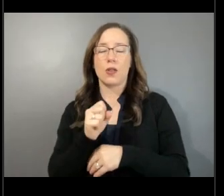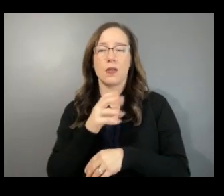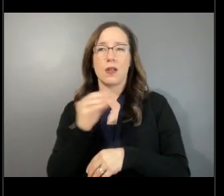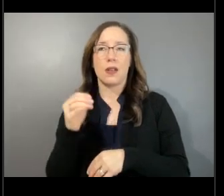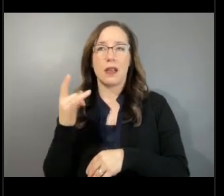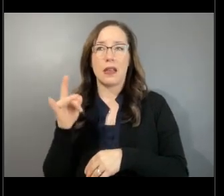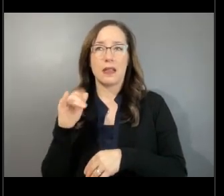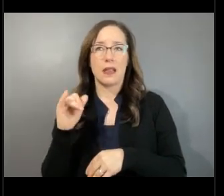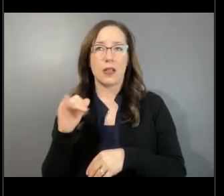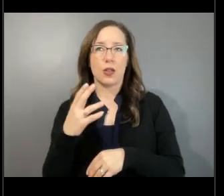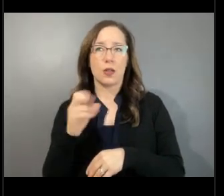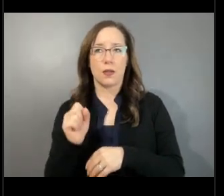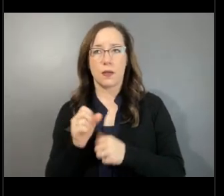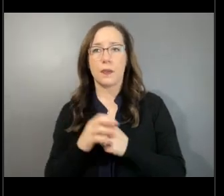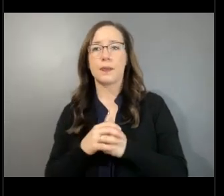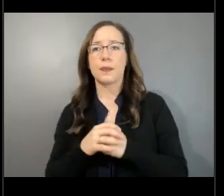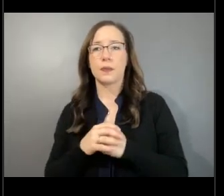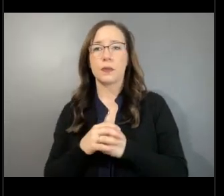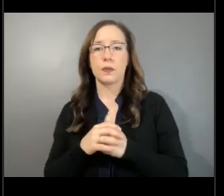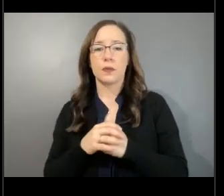inches.